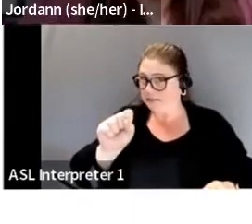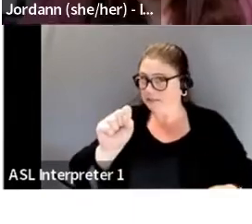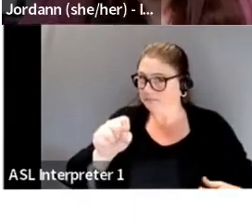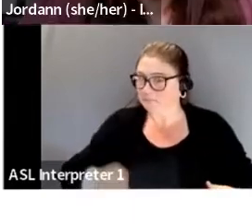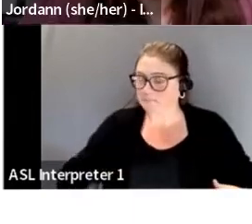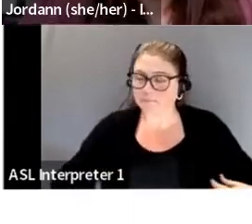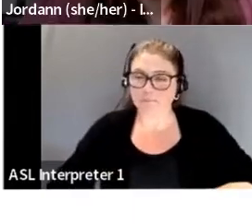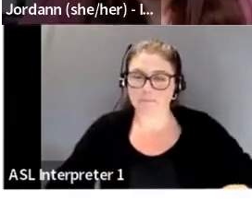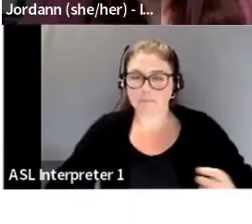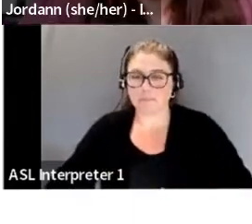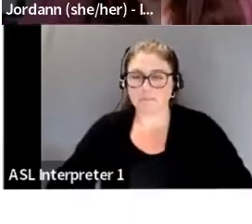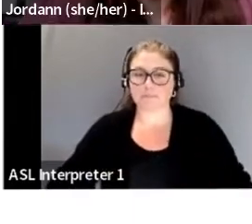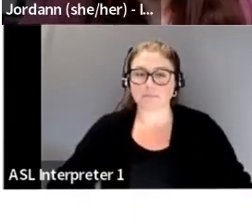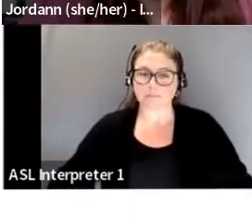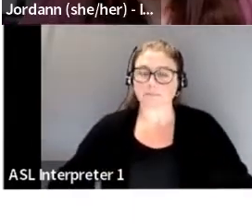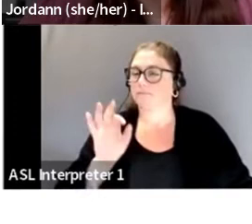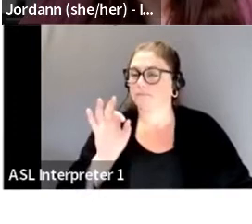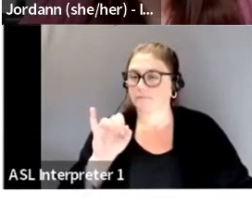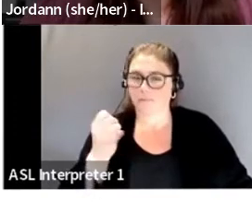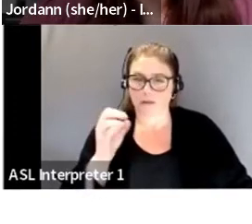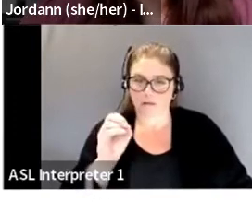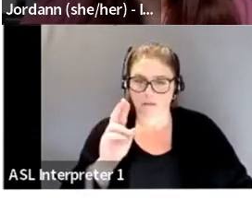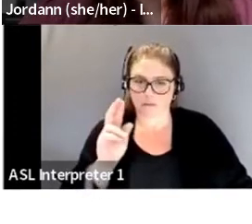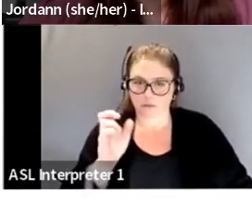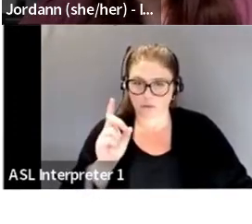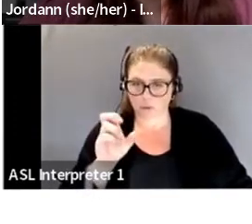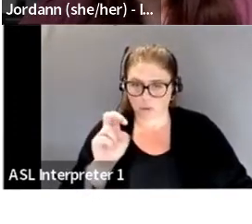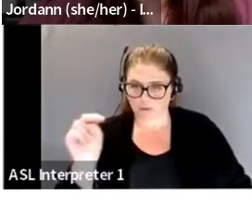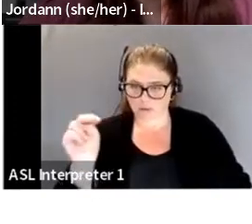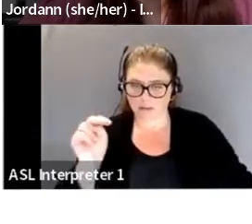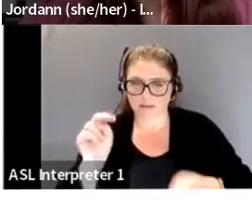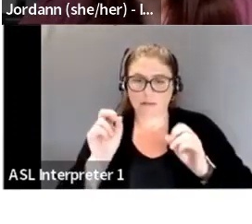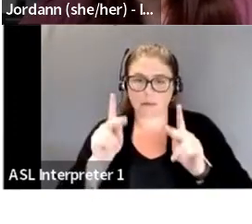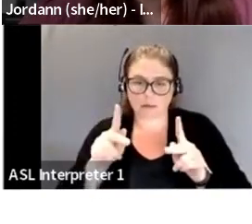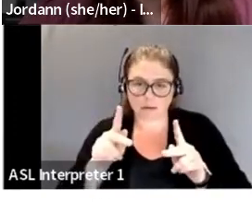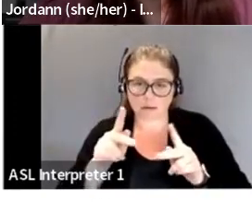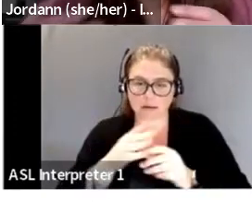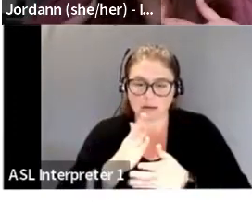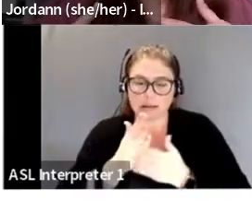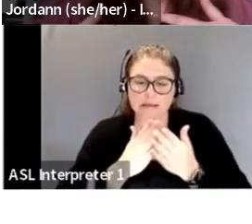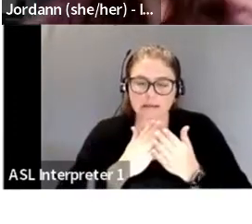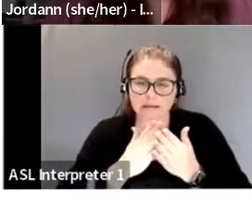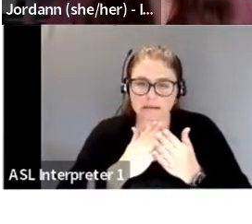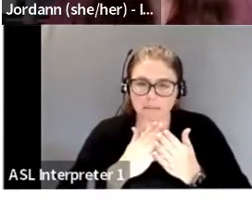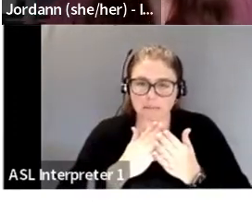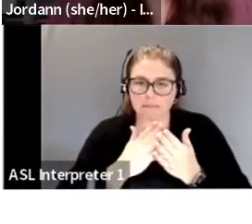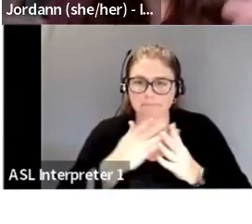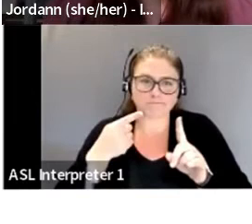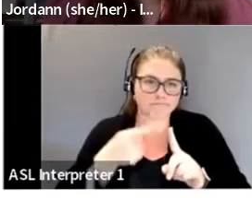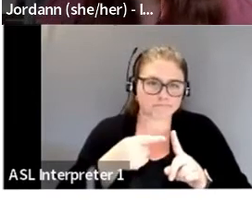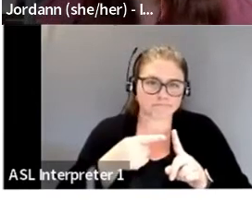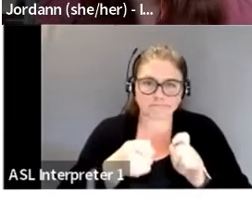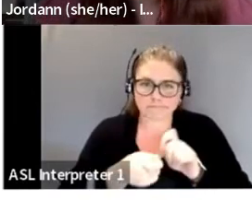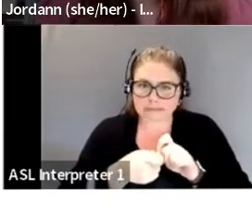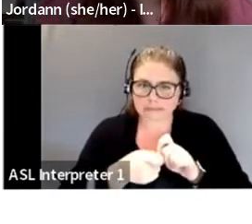Excellent. I will just say we'll save very specific questions for is my business covered under a grant.